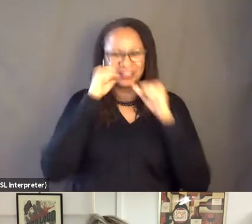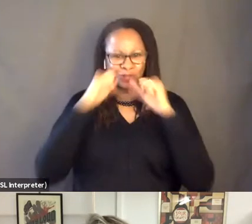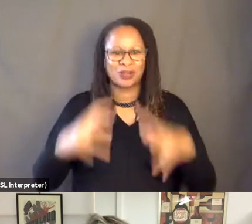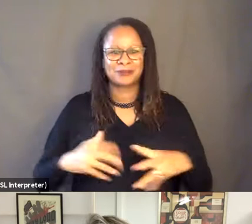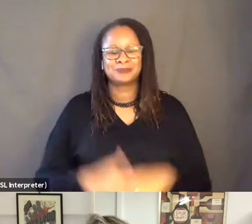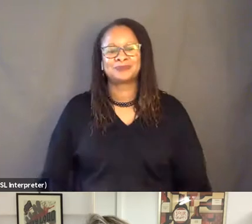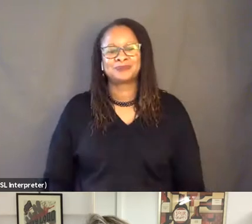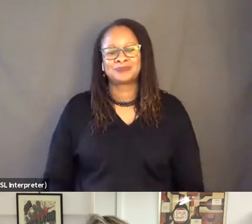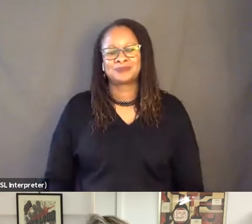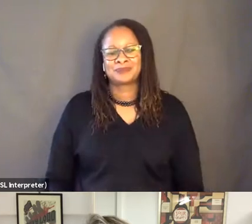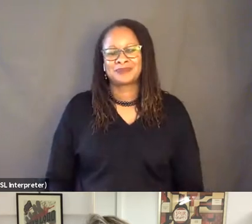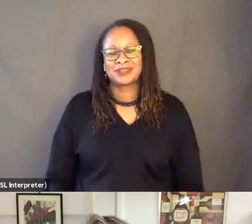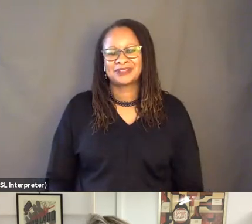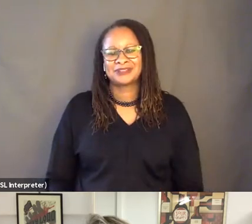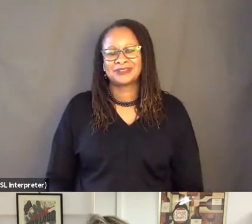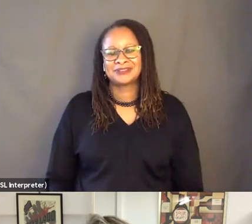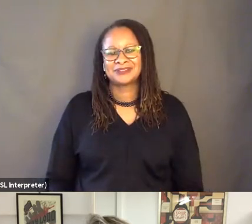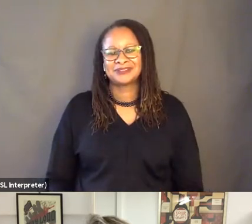And David? Yes,